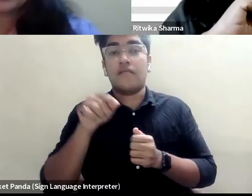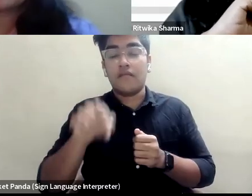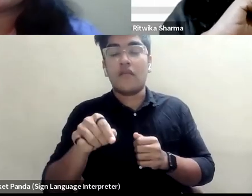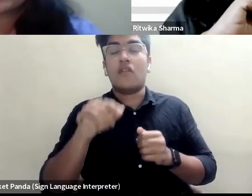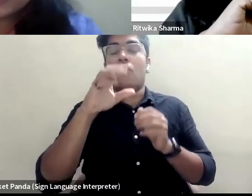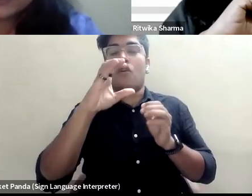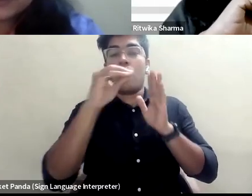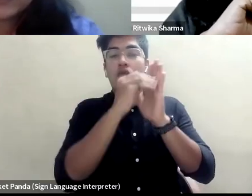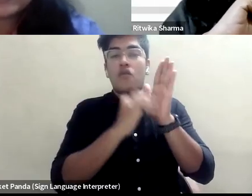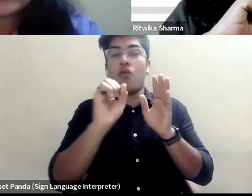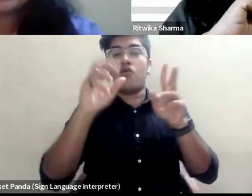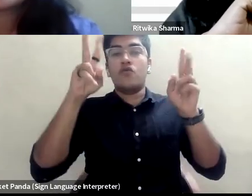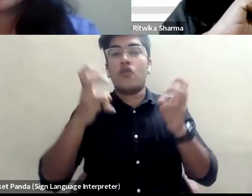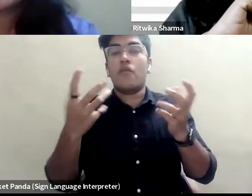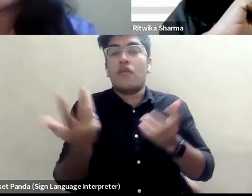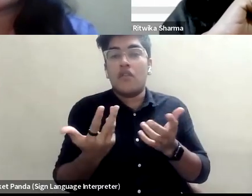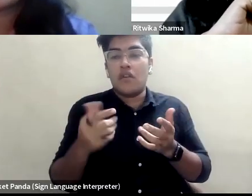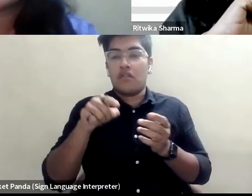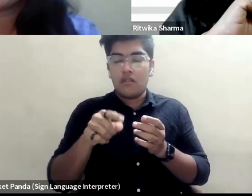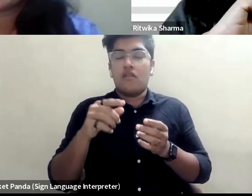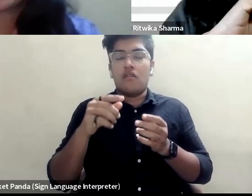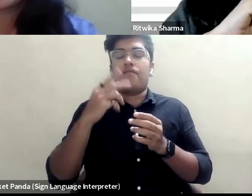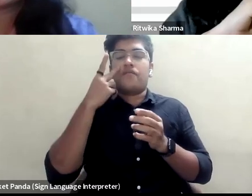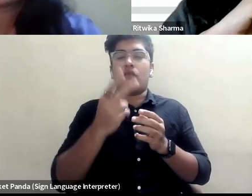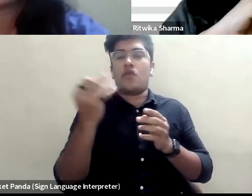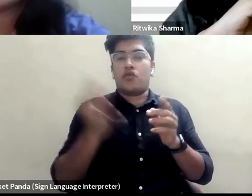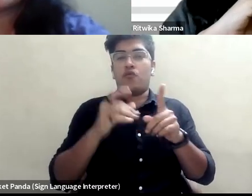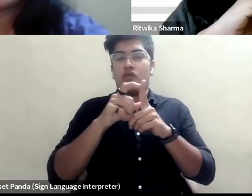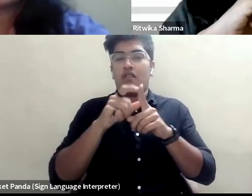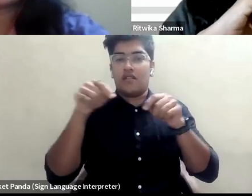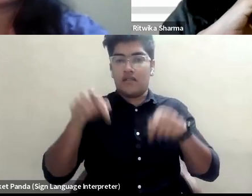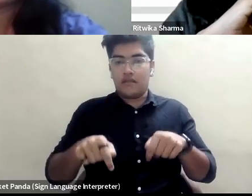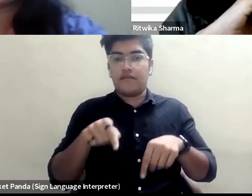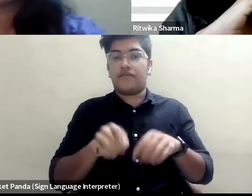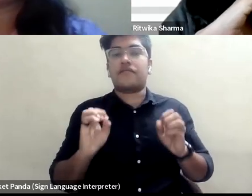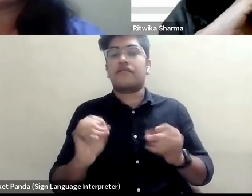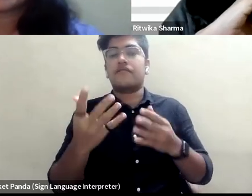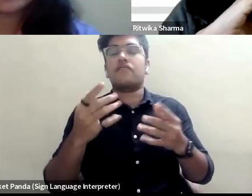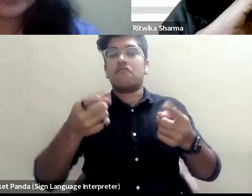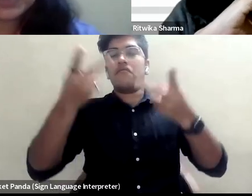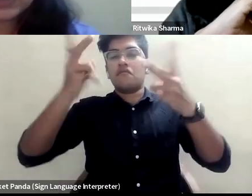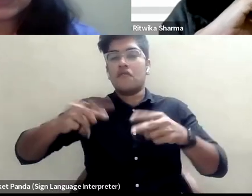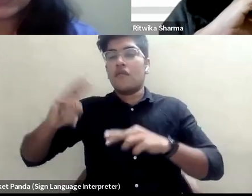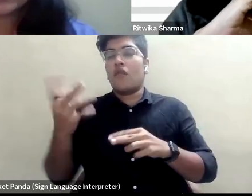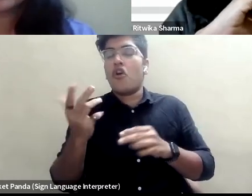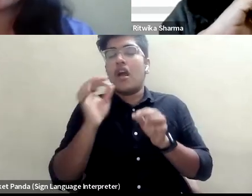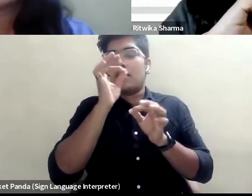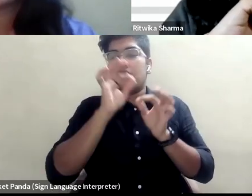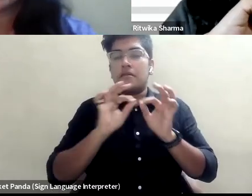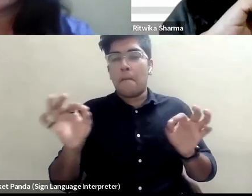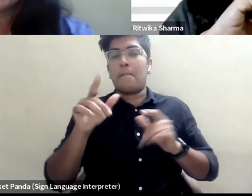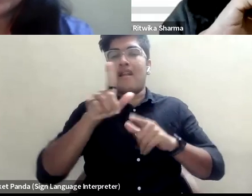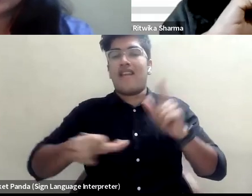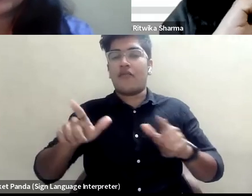constitutionality in common parlance, it kind of started with all these protests, and they started translating it to common language. So it